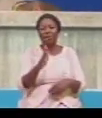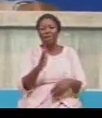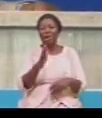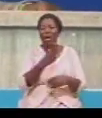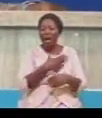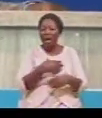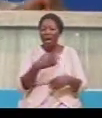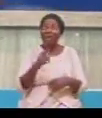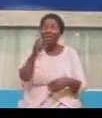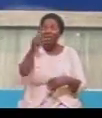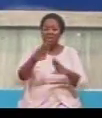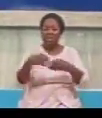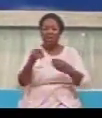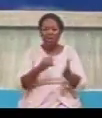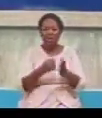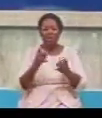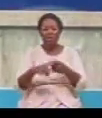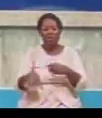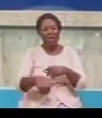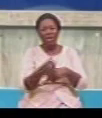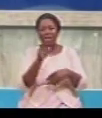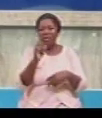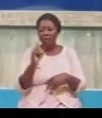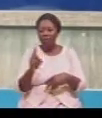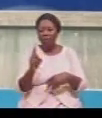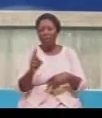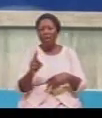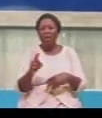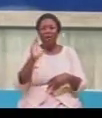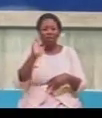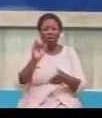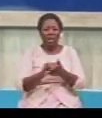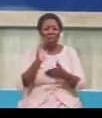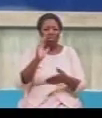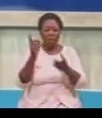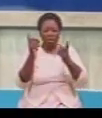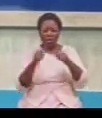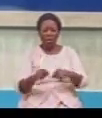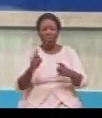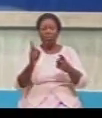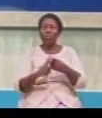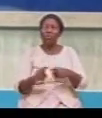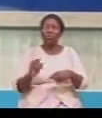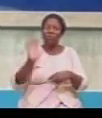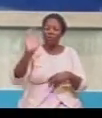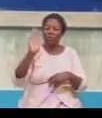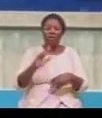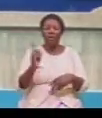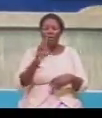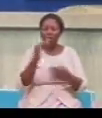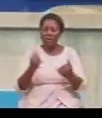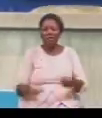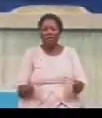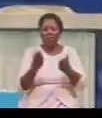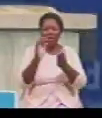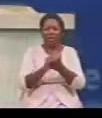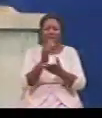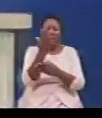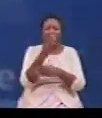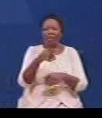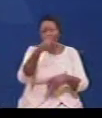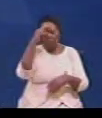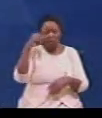and he gives it to whosoever will come unto him. Where are you? Raise up that hand. I